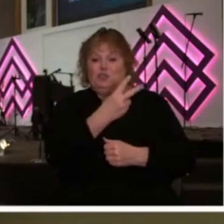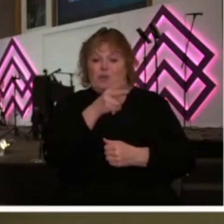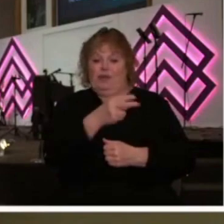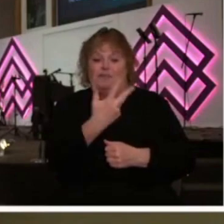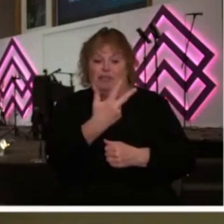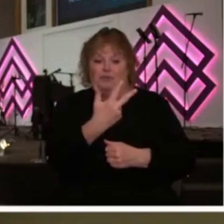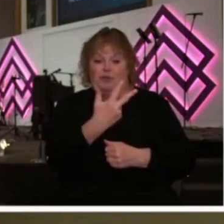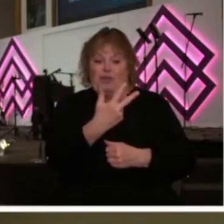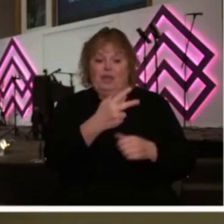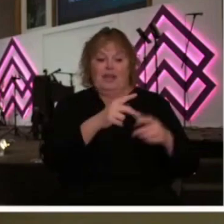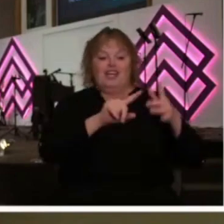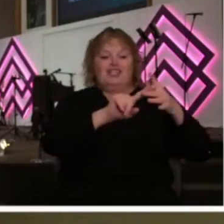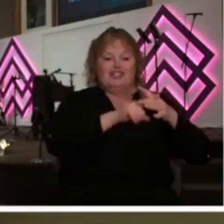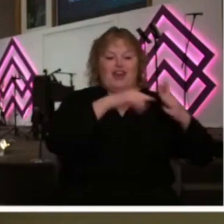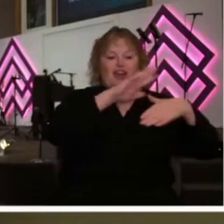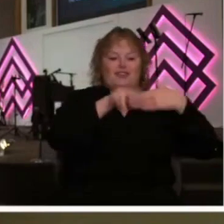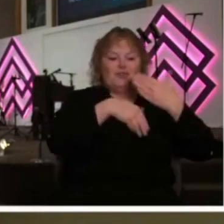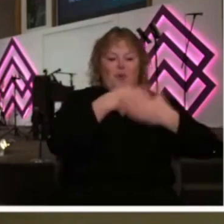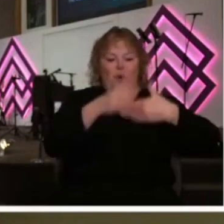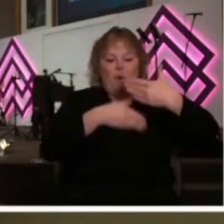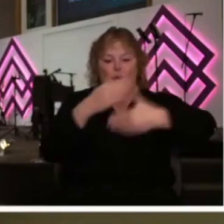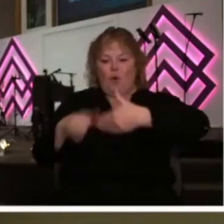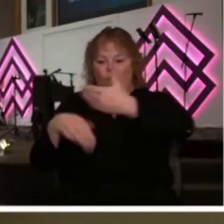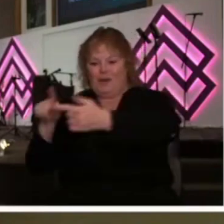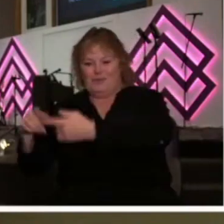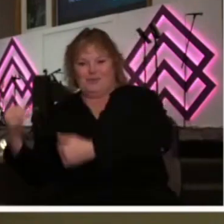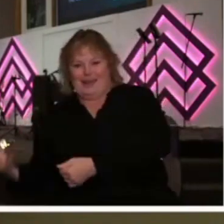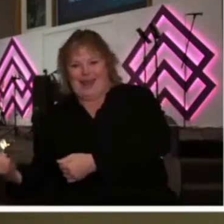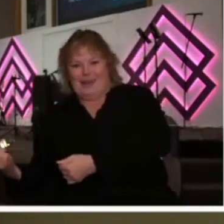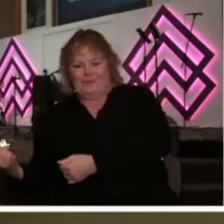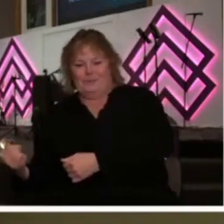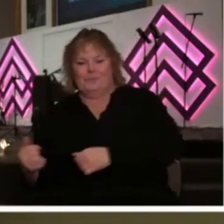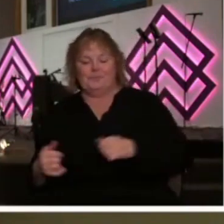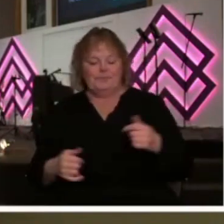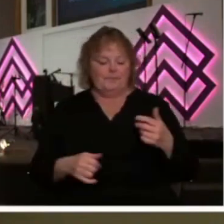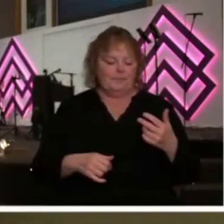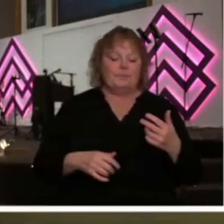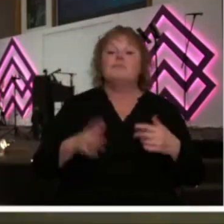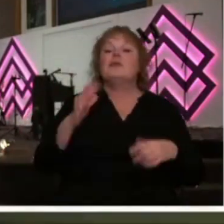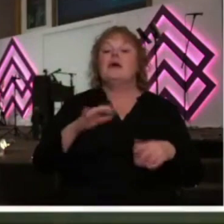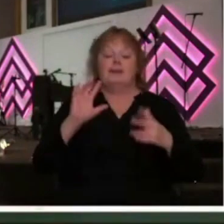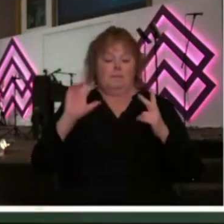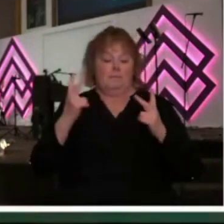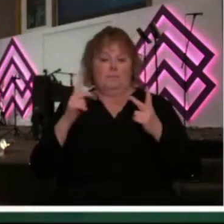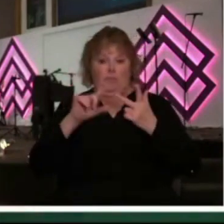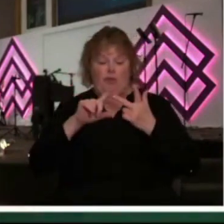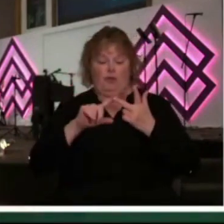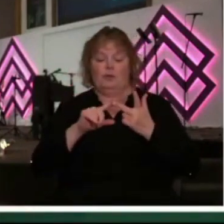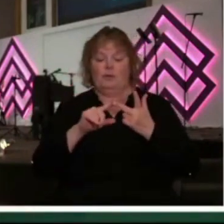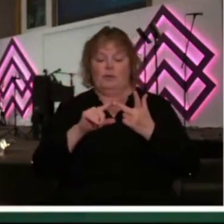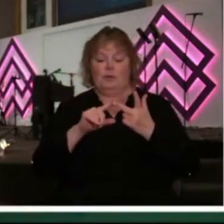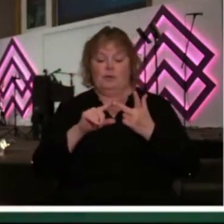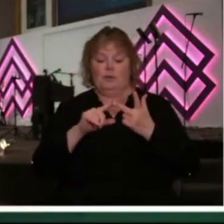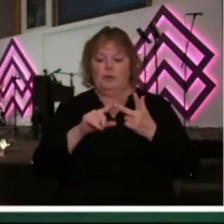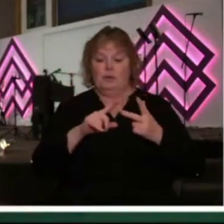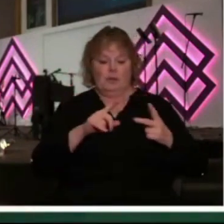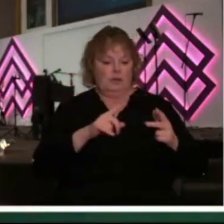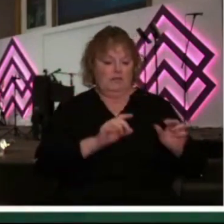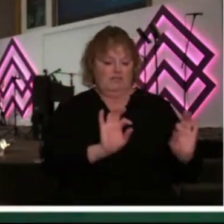us. And then point number three, you can trade lesser things for greater